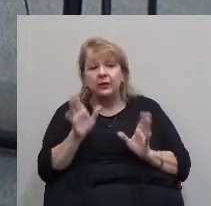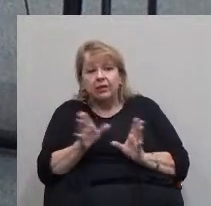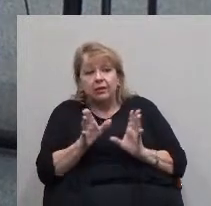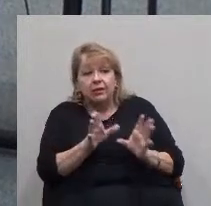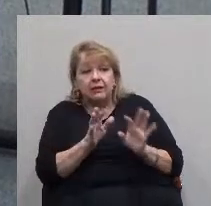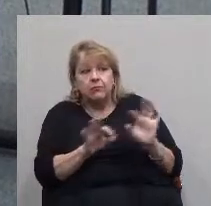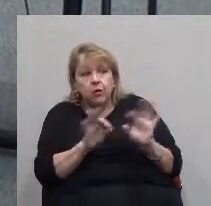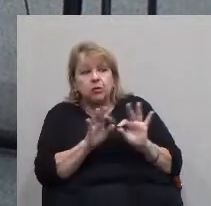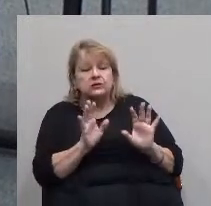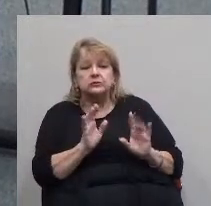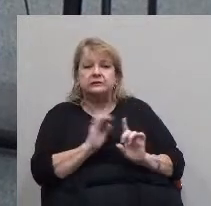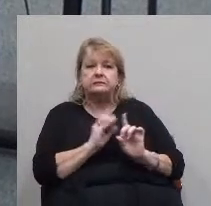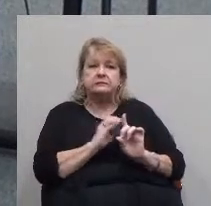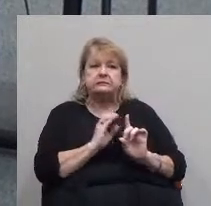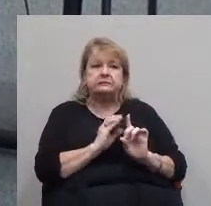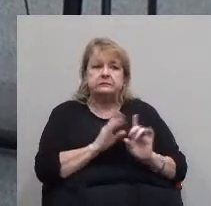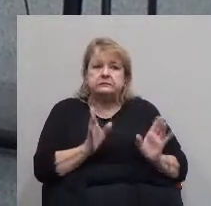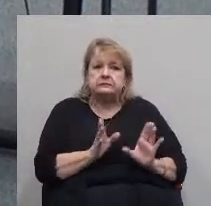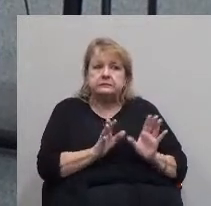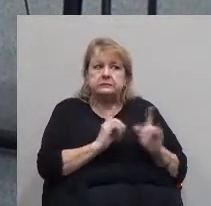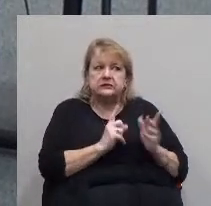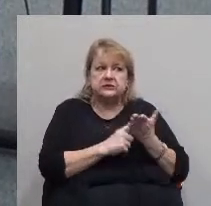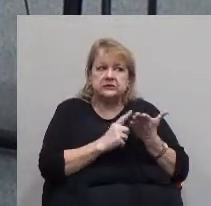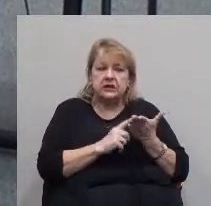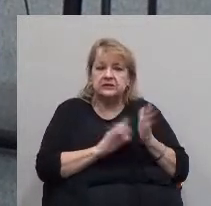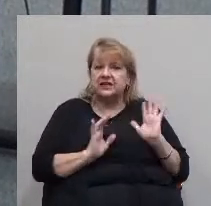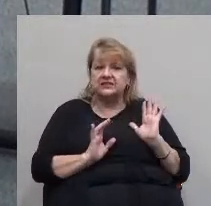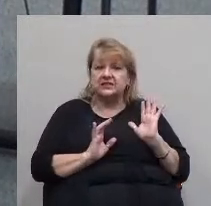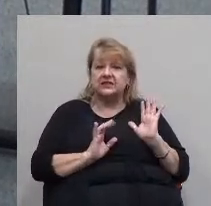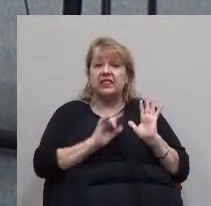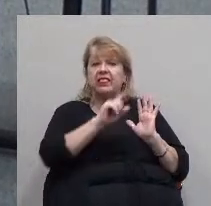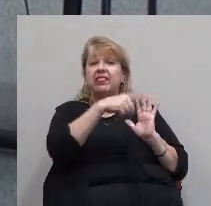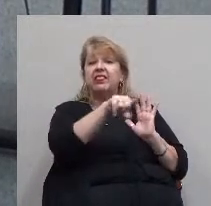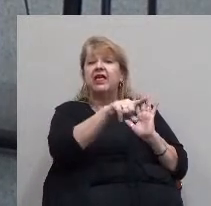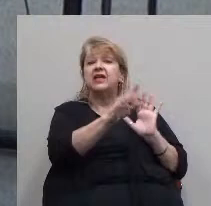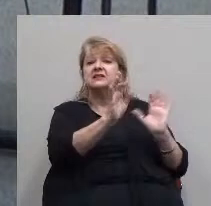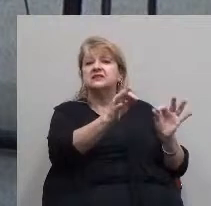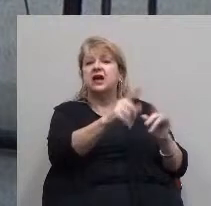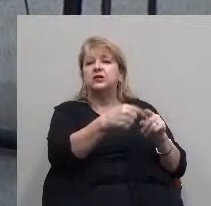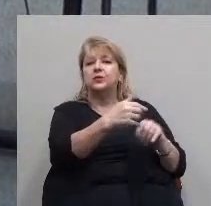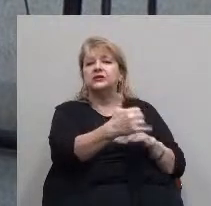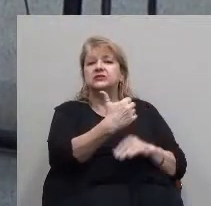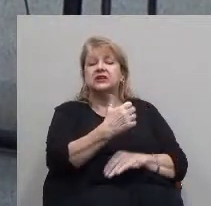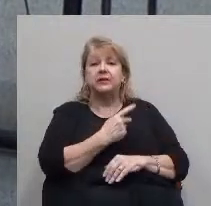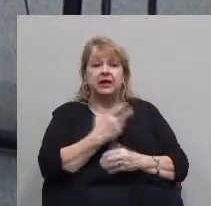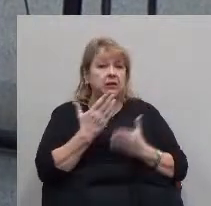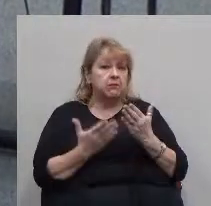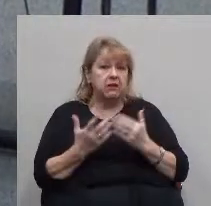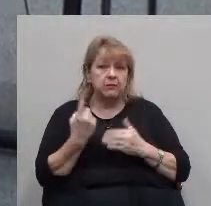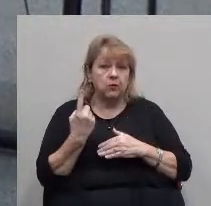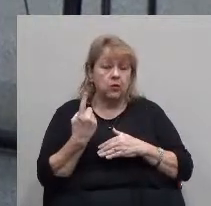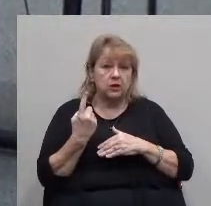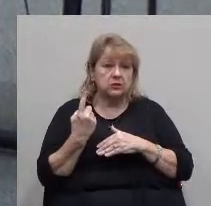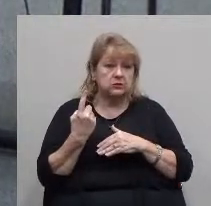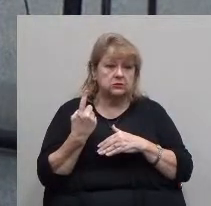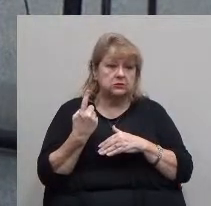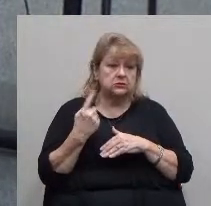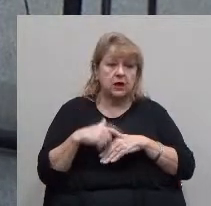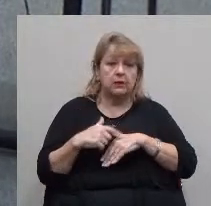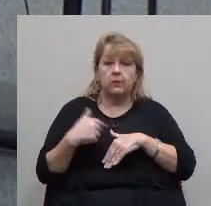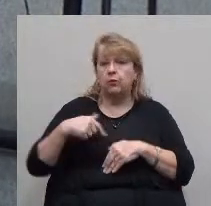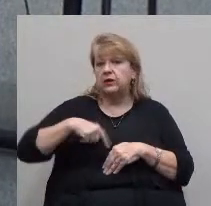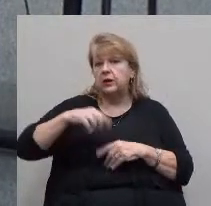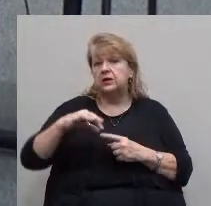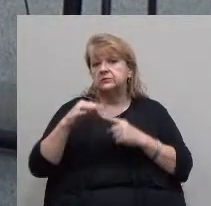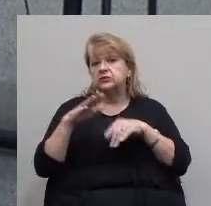them the importance of it. So it's really going to be up to them of when they send it back to us. So there may be a situation where we have to have a special call meeting